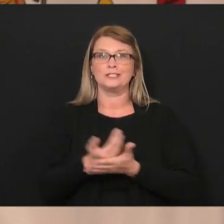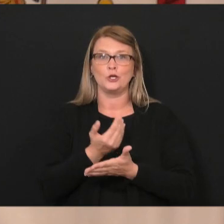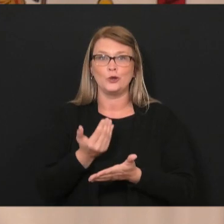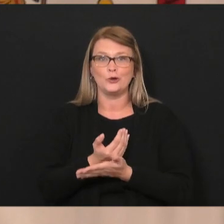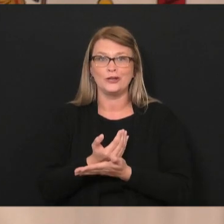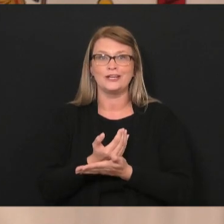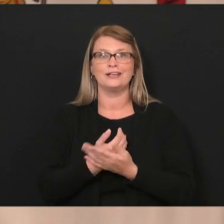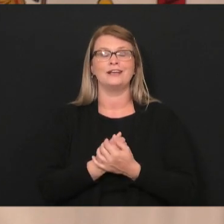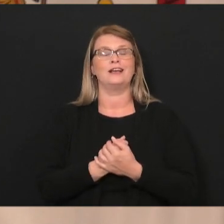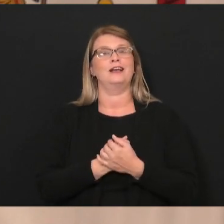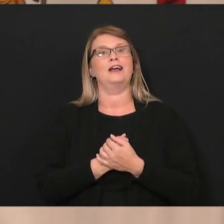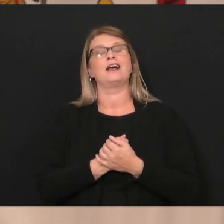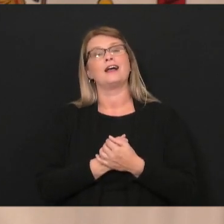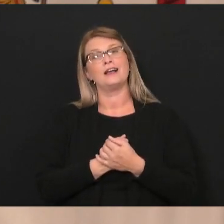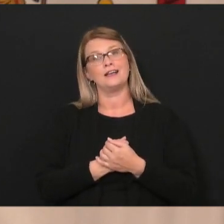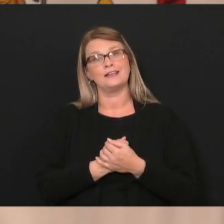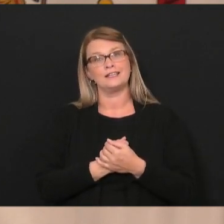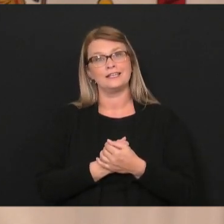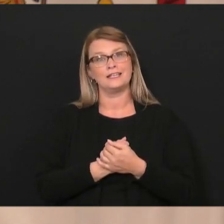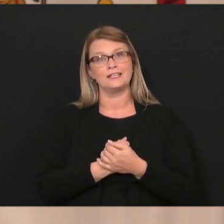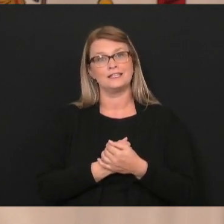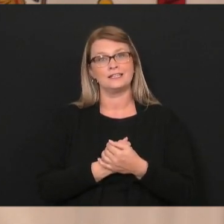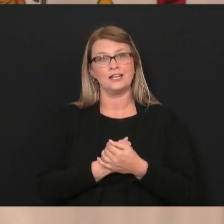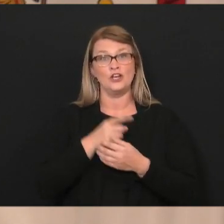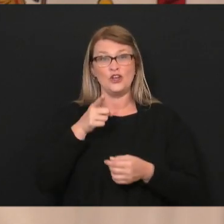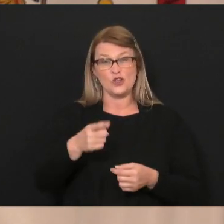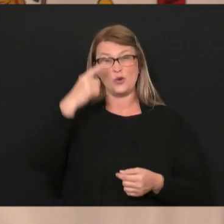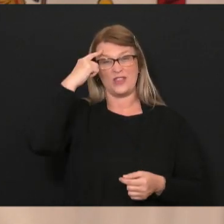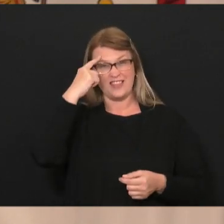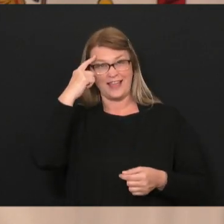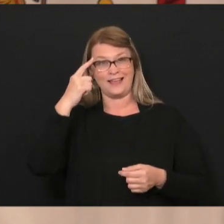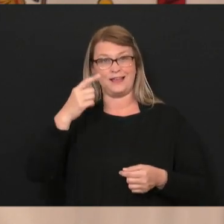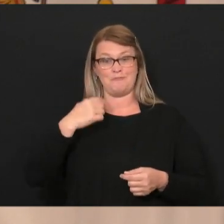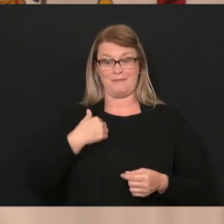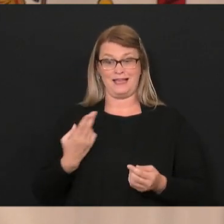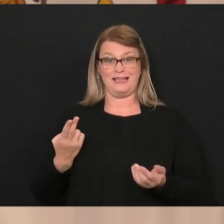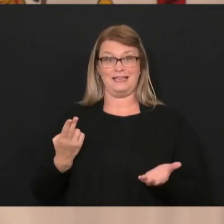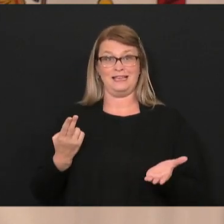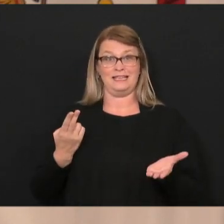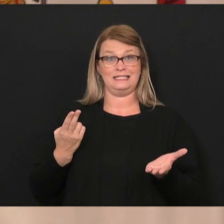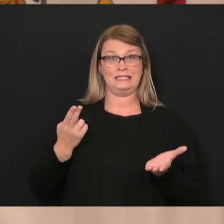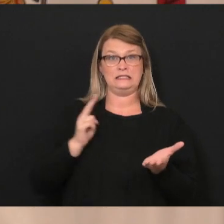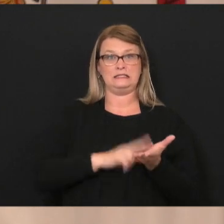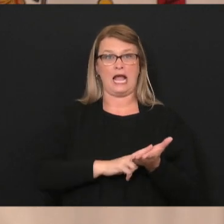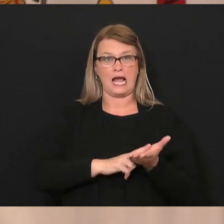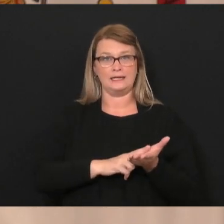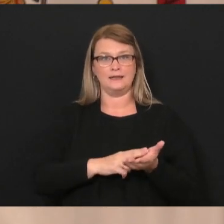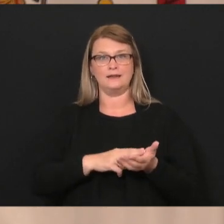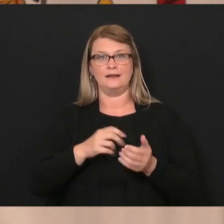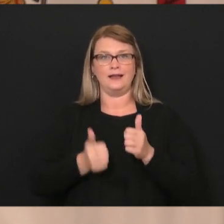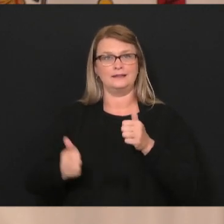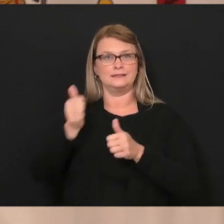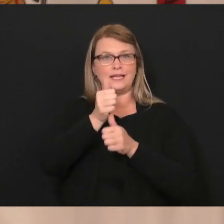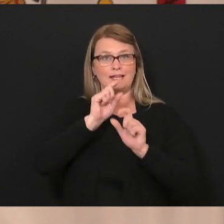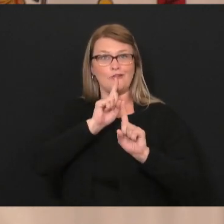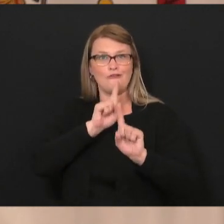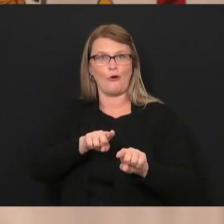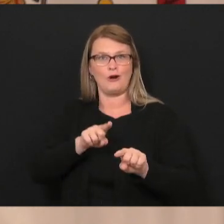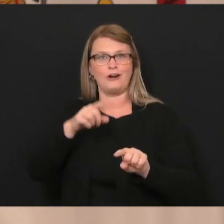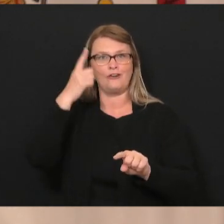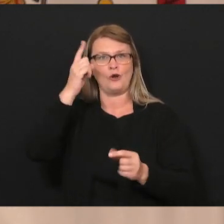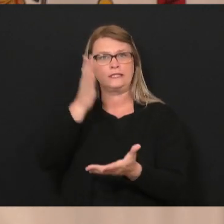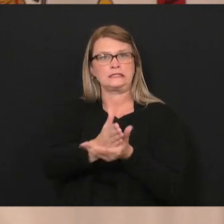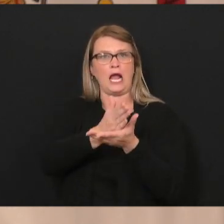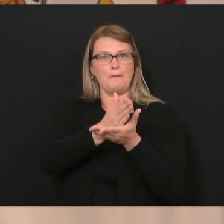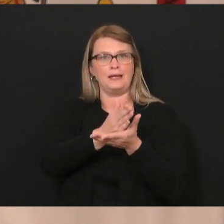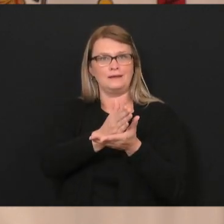If you think, signing an executive order to stop elective surgeries in this state isn't a big deal, it's a big deal.